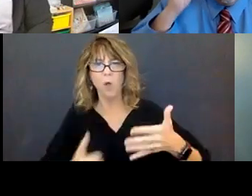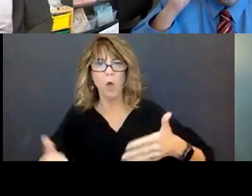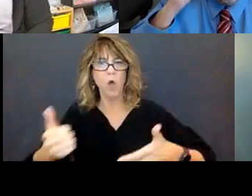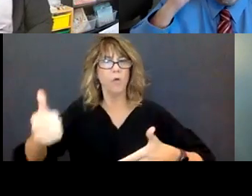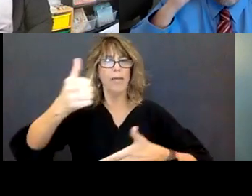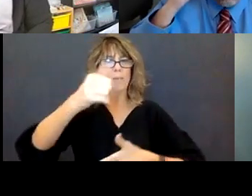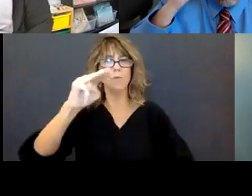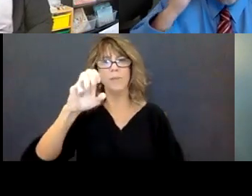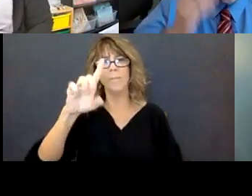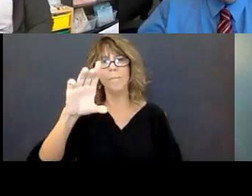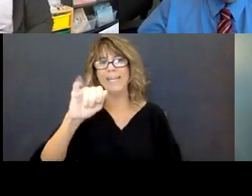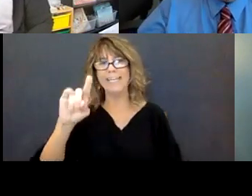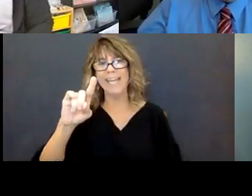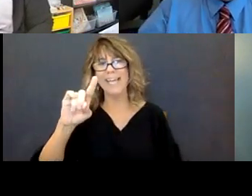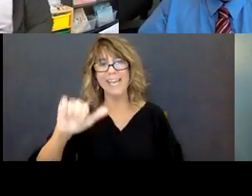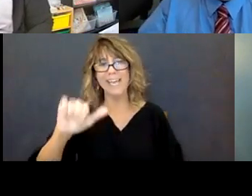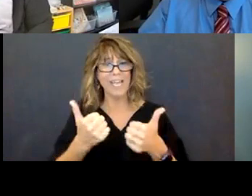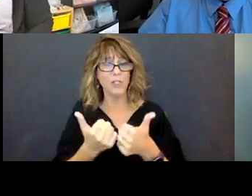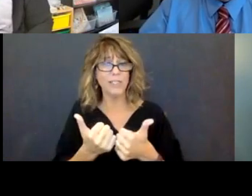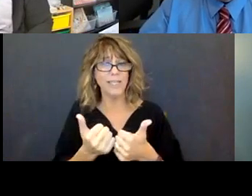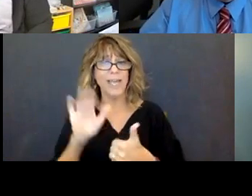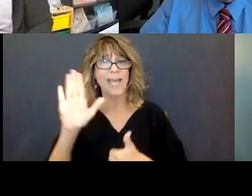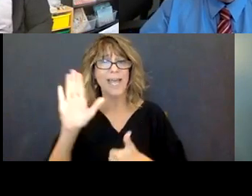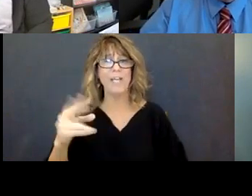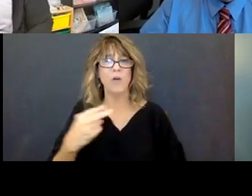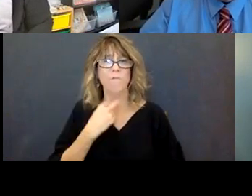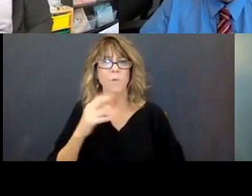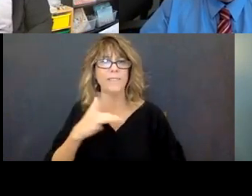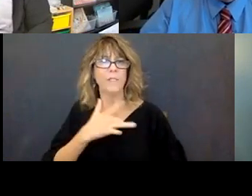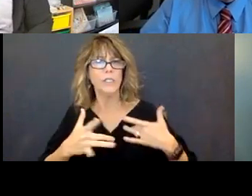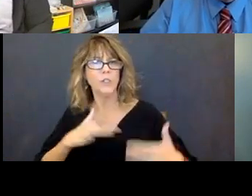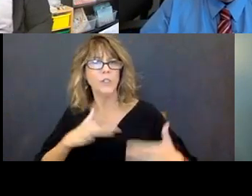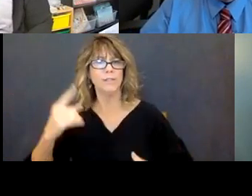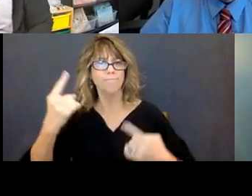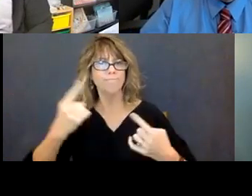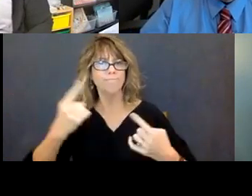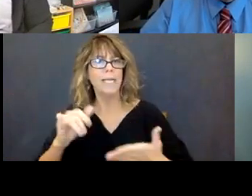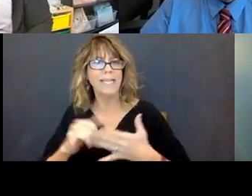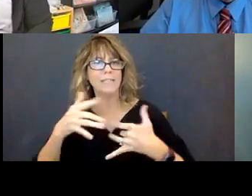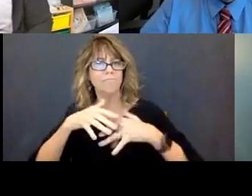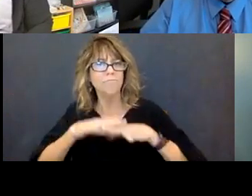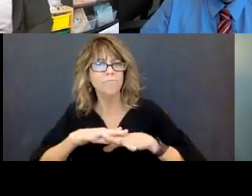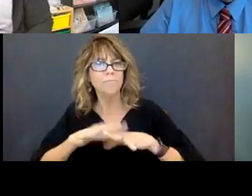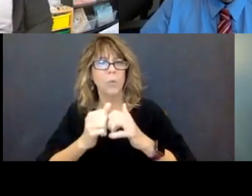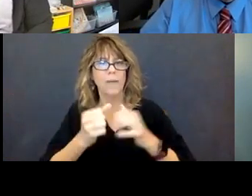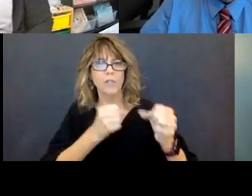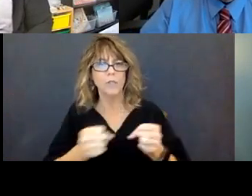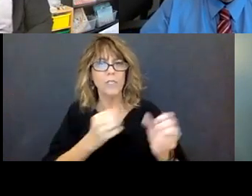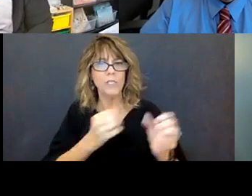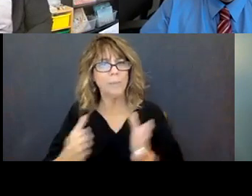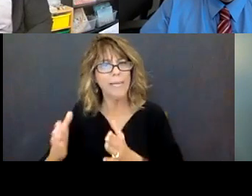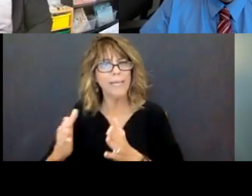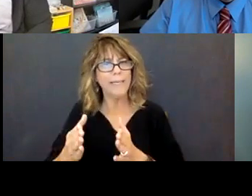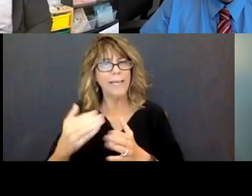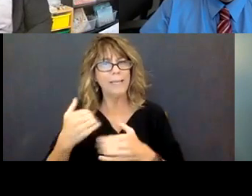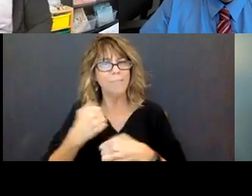Medicaid agency, and that their voice is infused into strategic planning and decision making. I